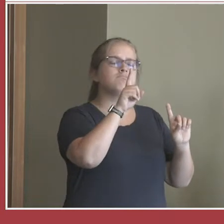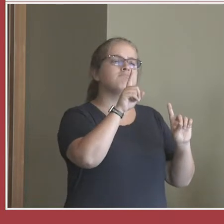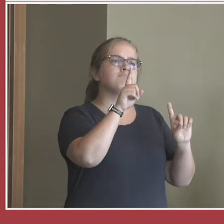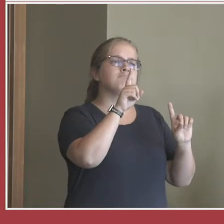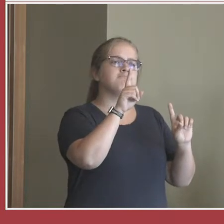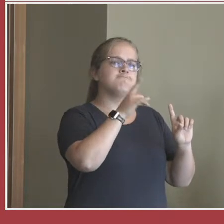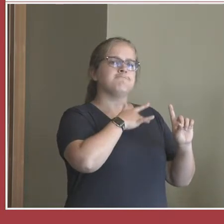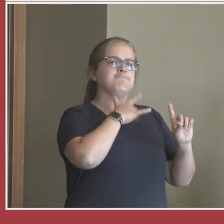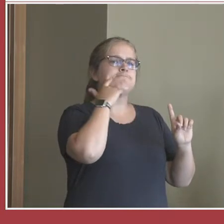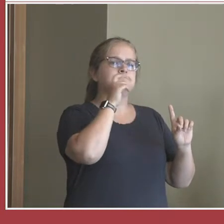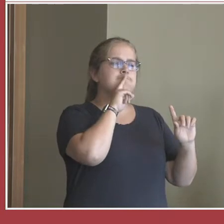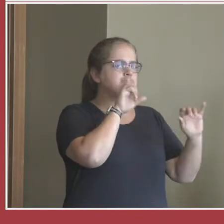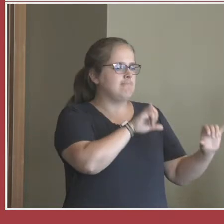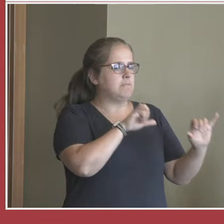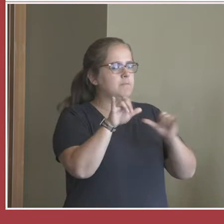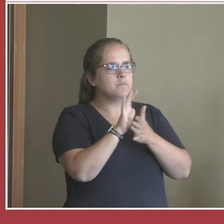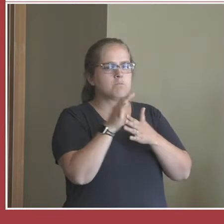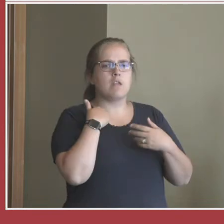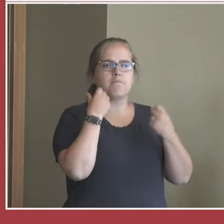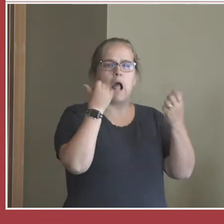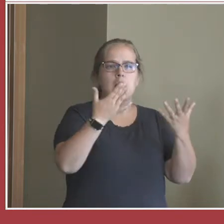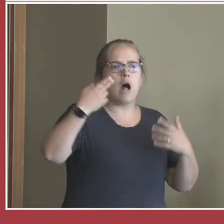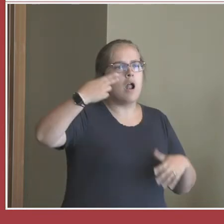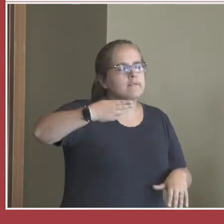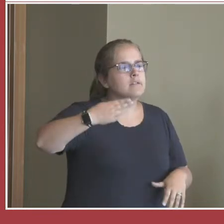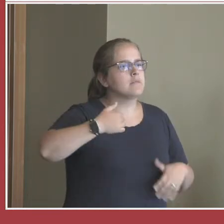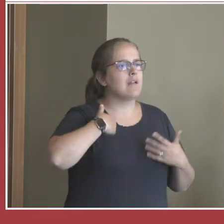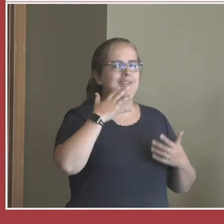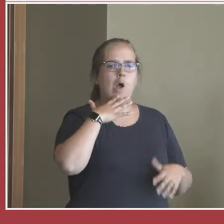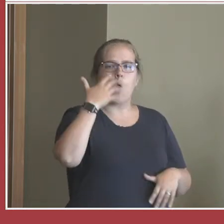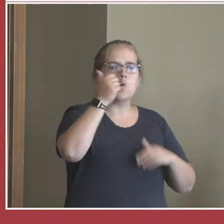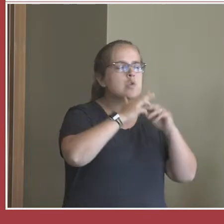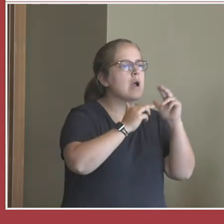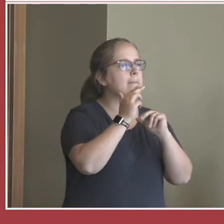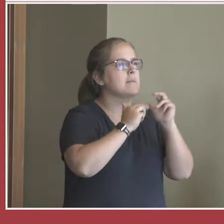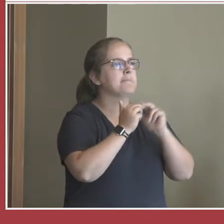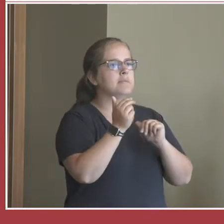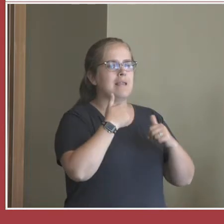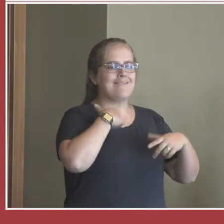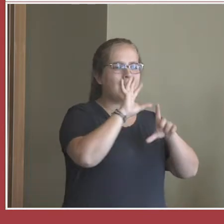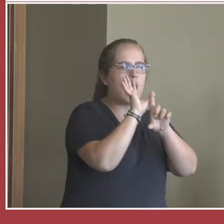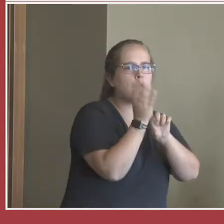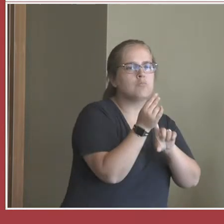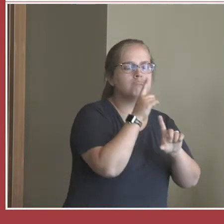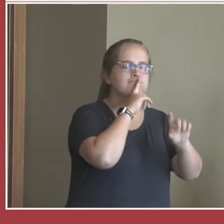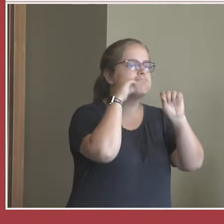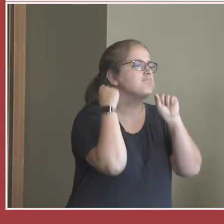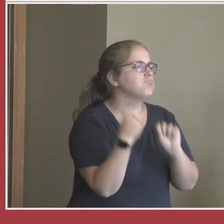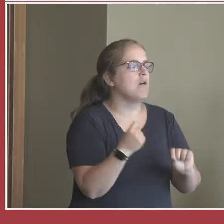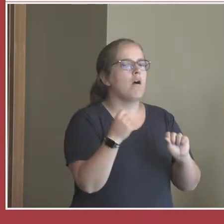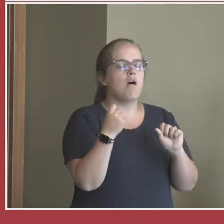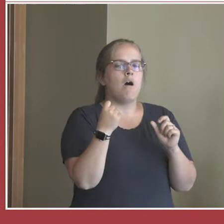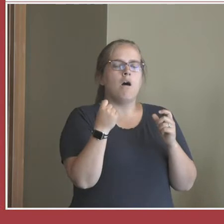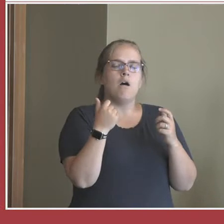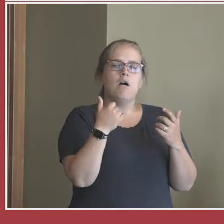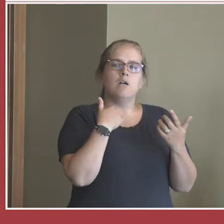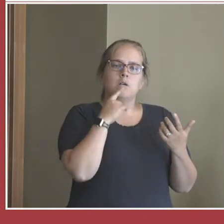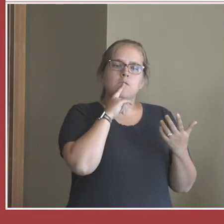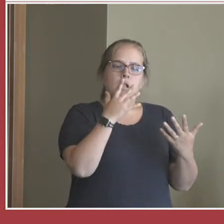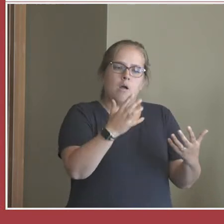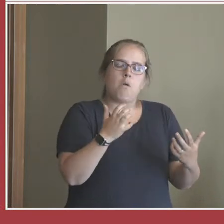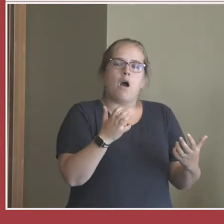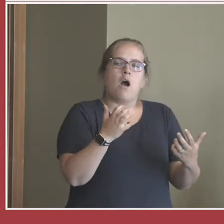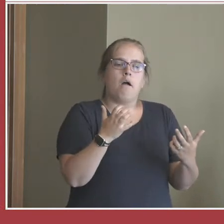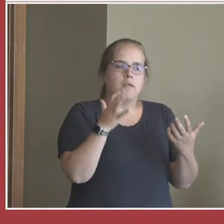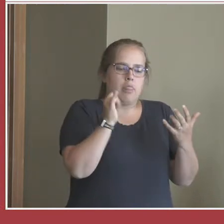resonated because it was a very similar school, had a lot of history, had older buildings on it, had a culture that was super strong, and they really wanted